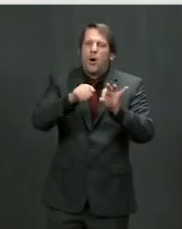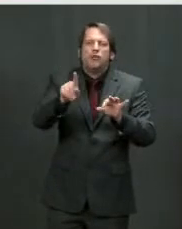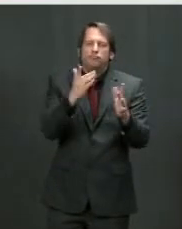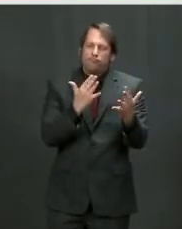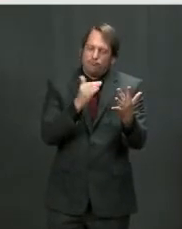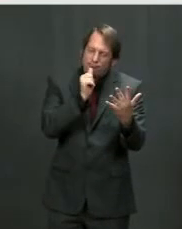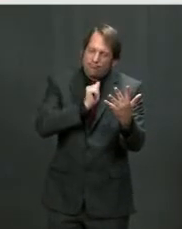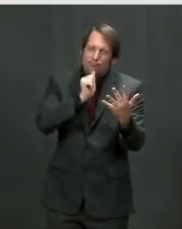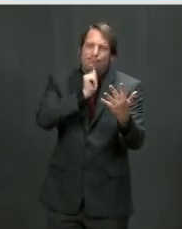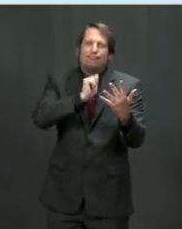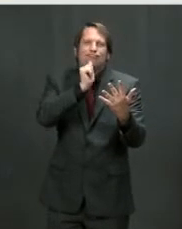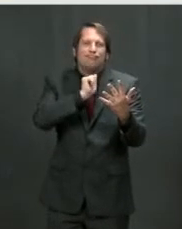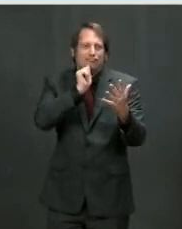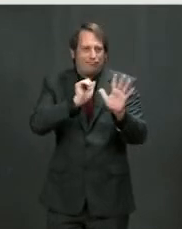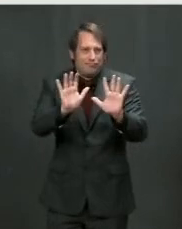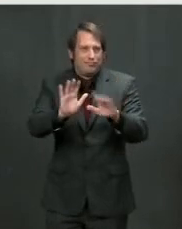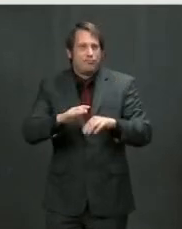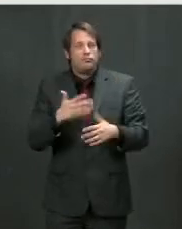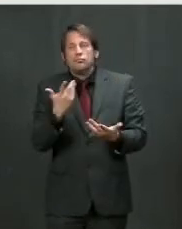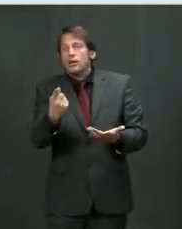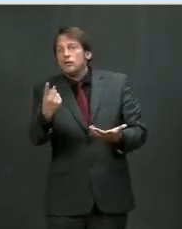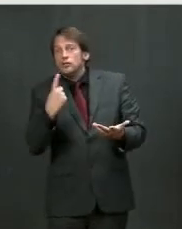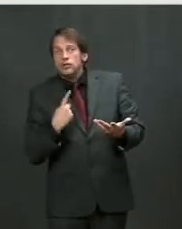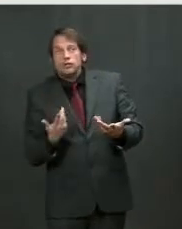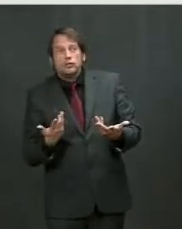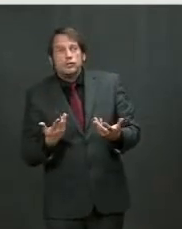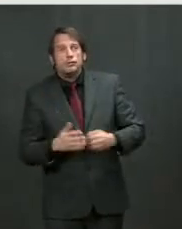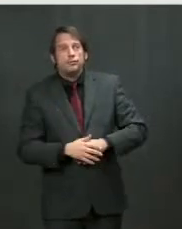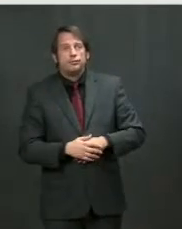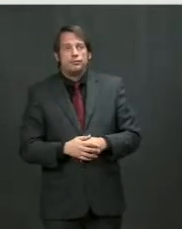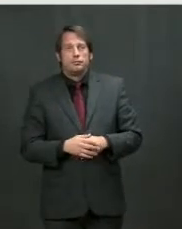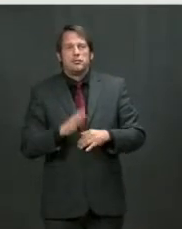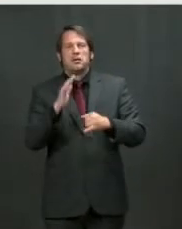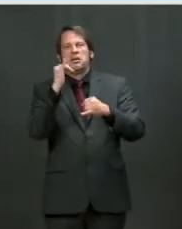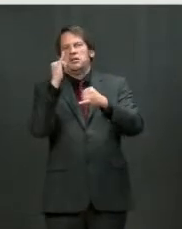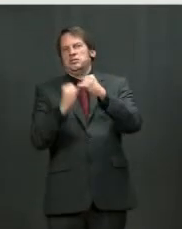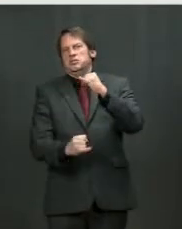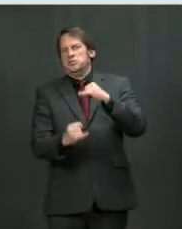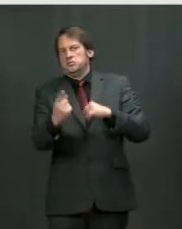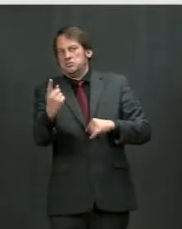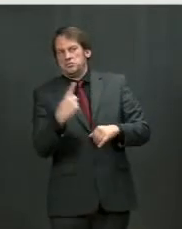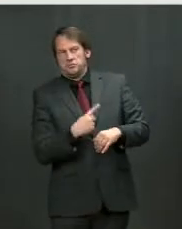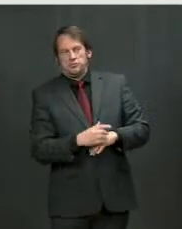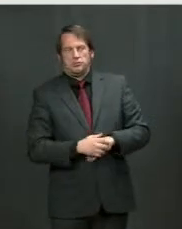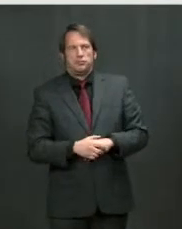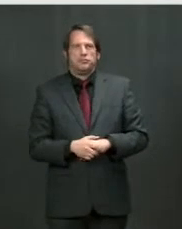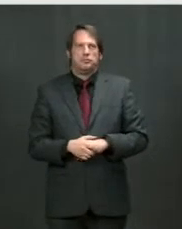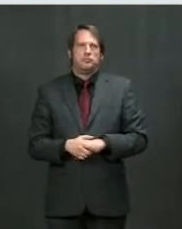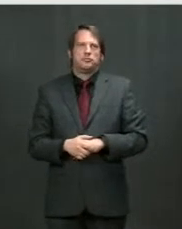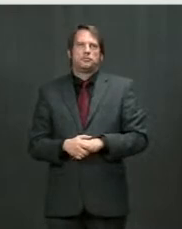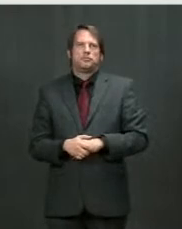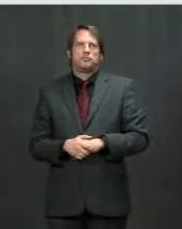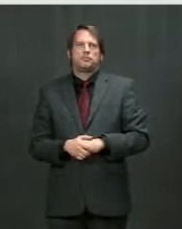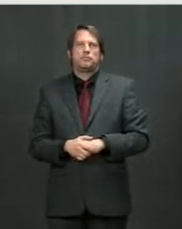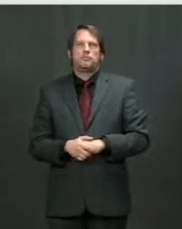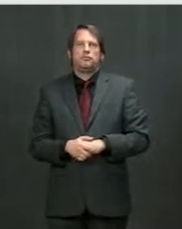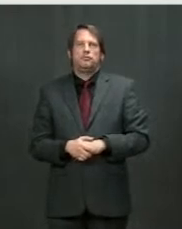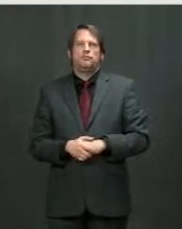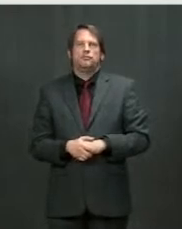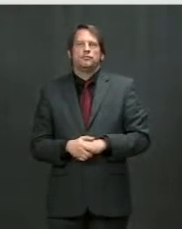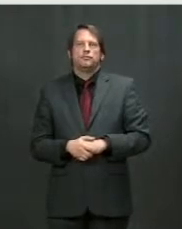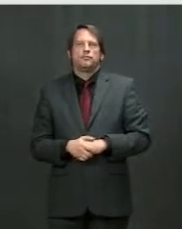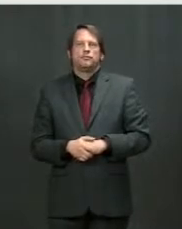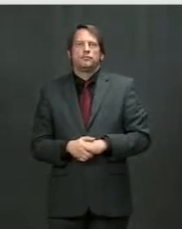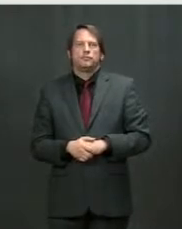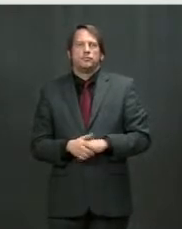Great. Another question? Last question, let's go to Lev Thatcher at Stat News. Hey everyone,